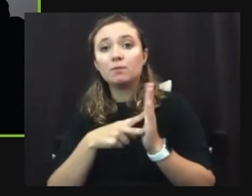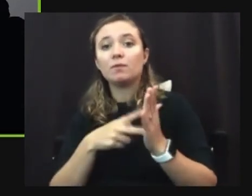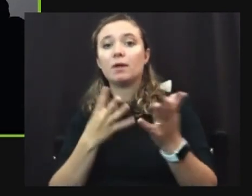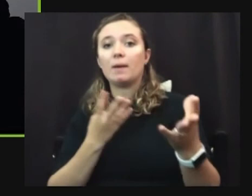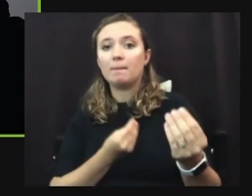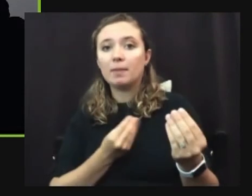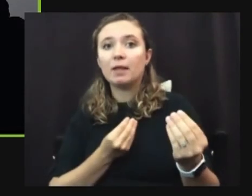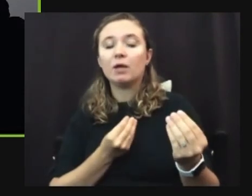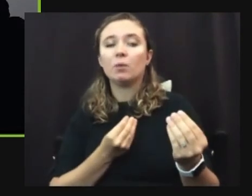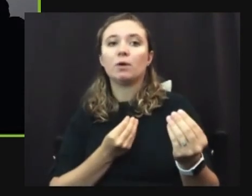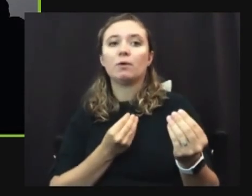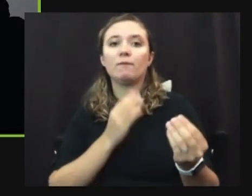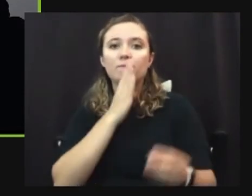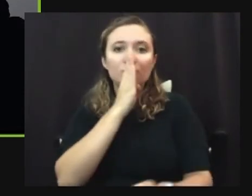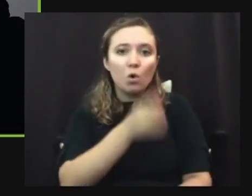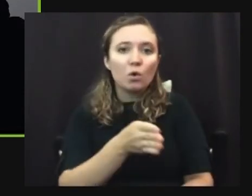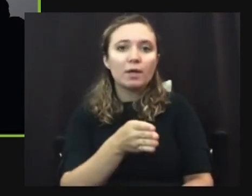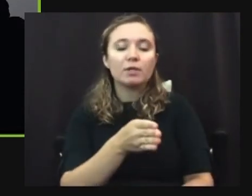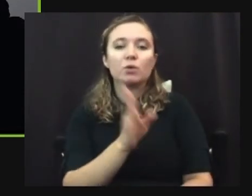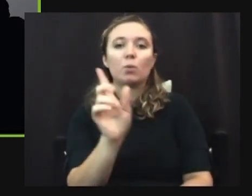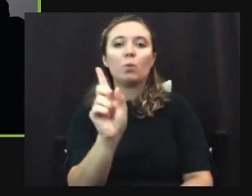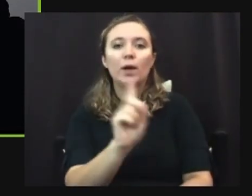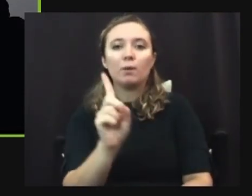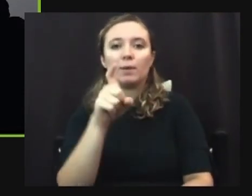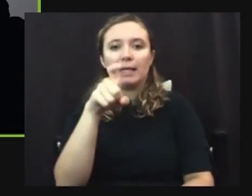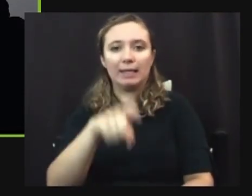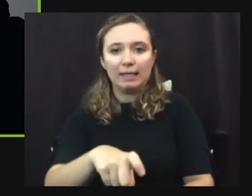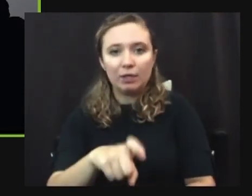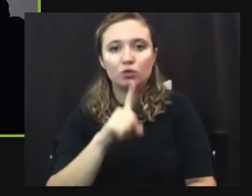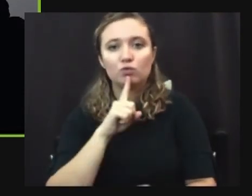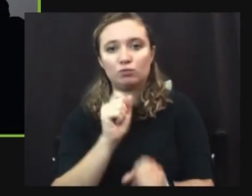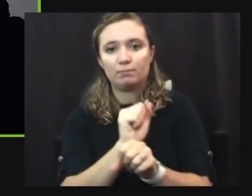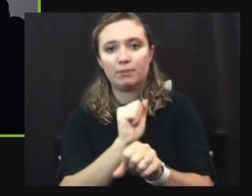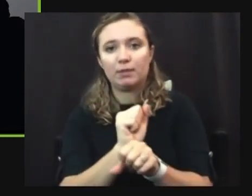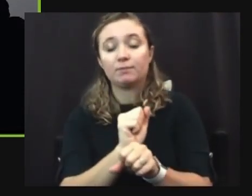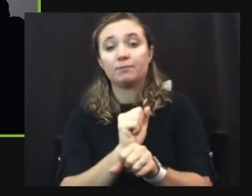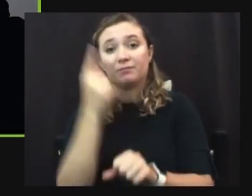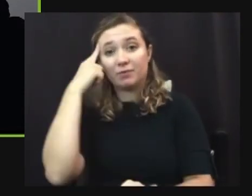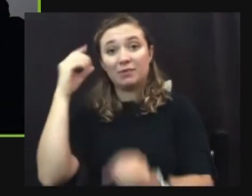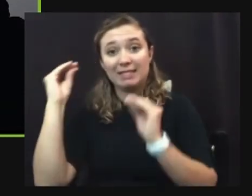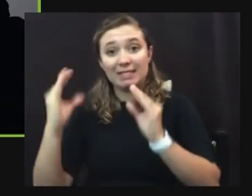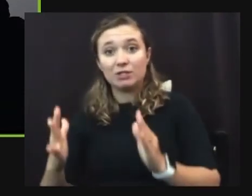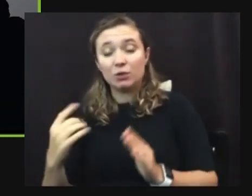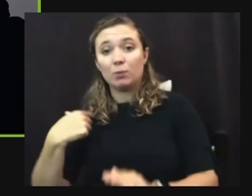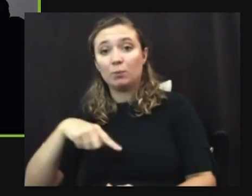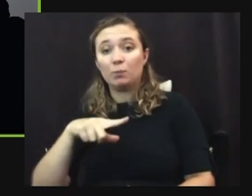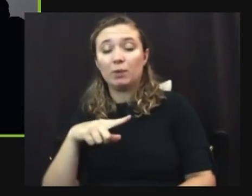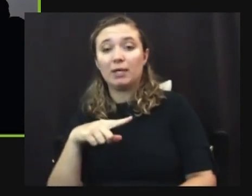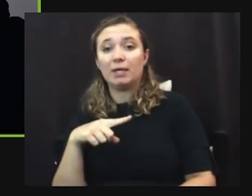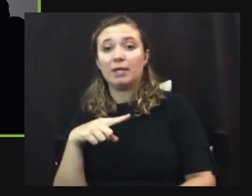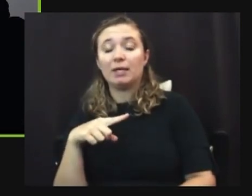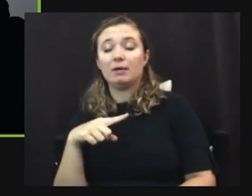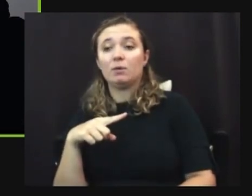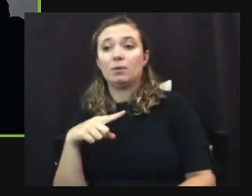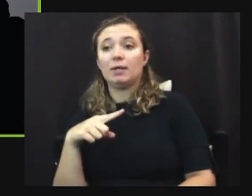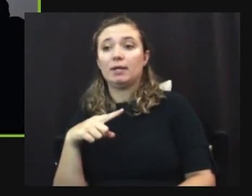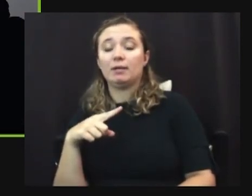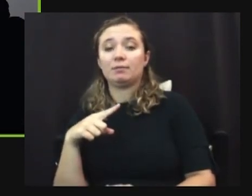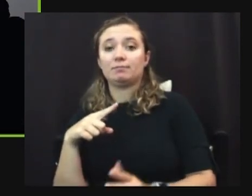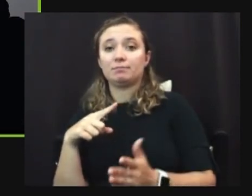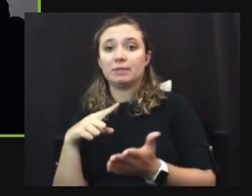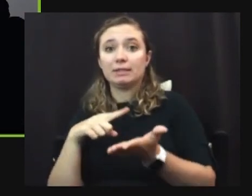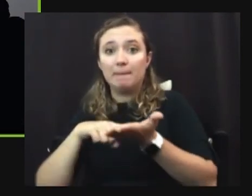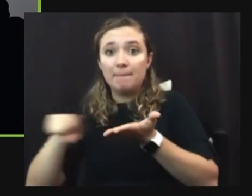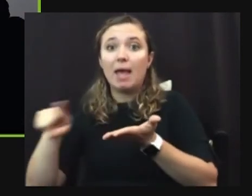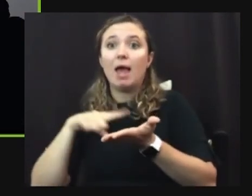As a teacher, we would spend literal millions of dollars as a district engaging